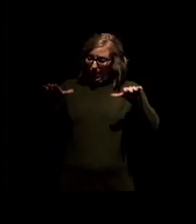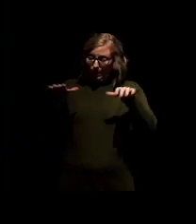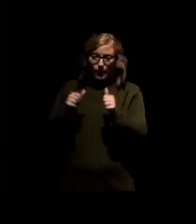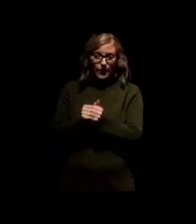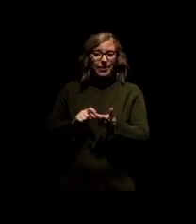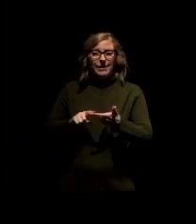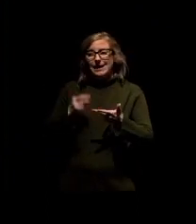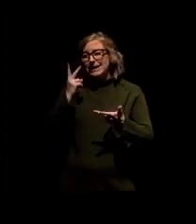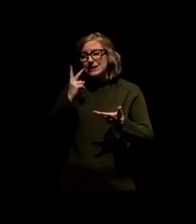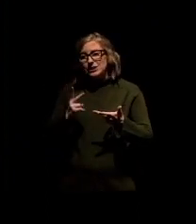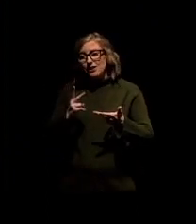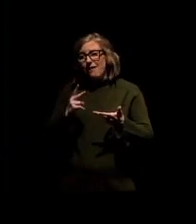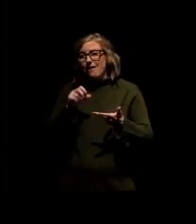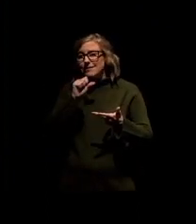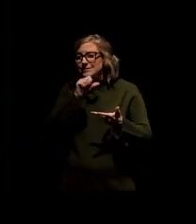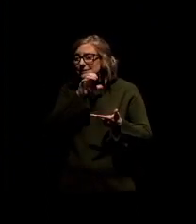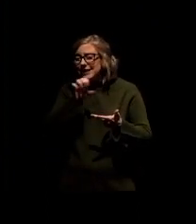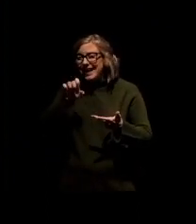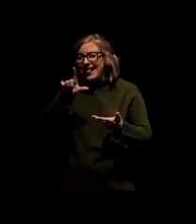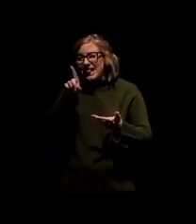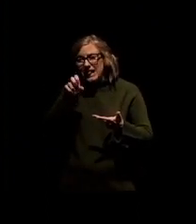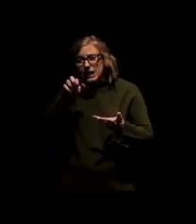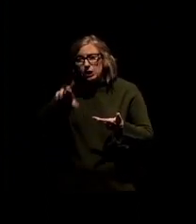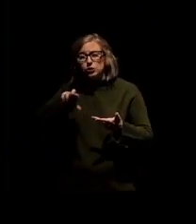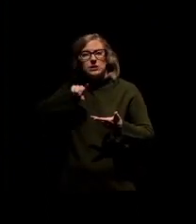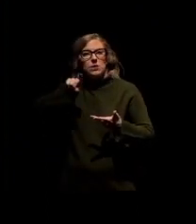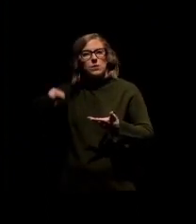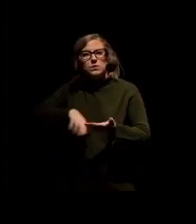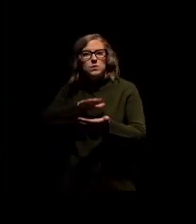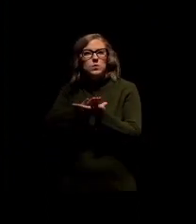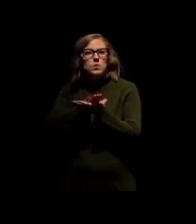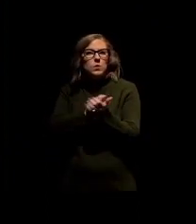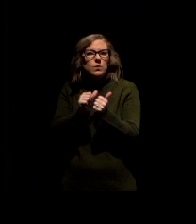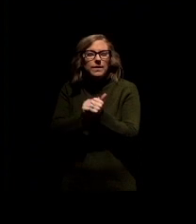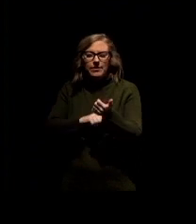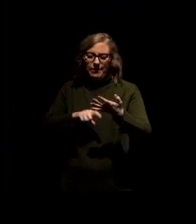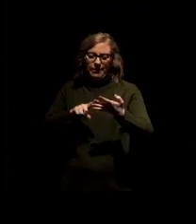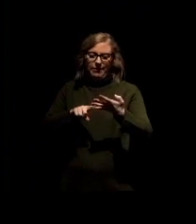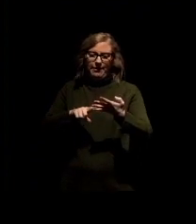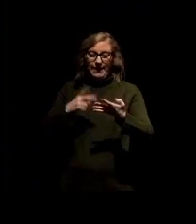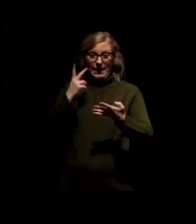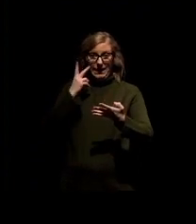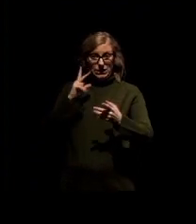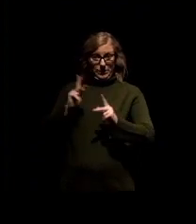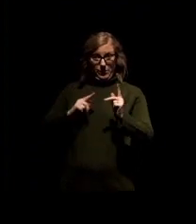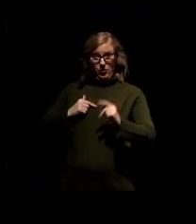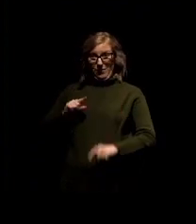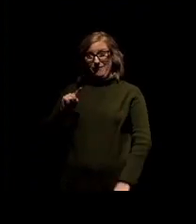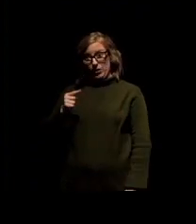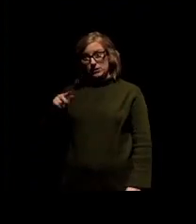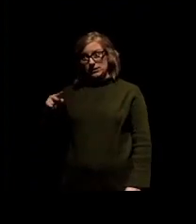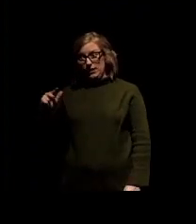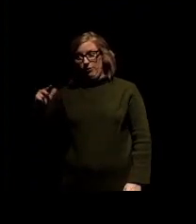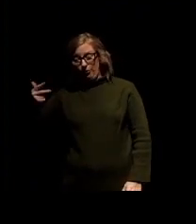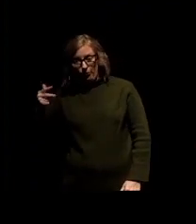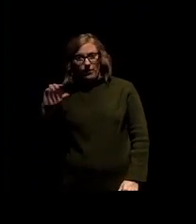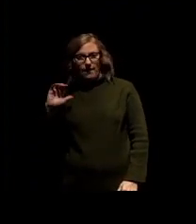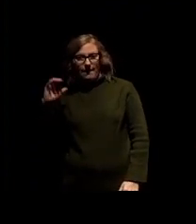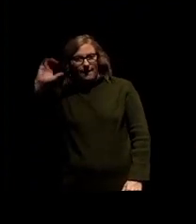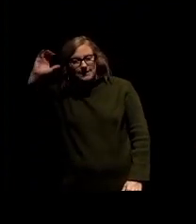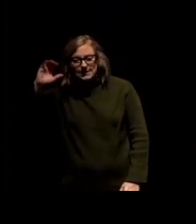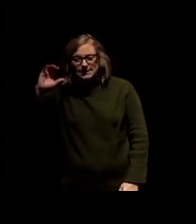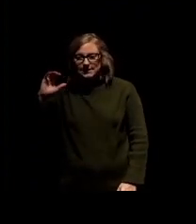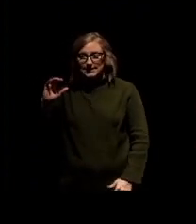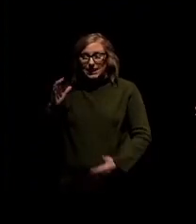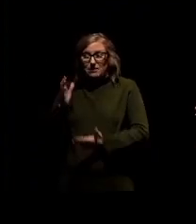saw elders who I went to school with in high school. I saw people who were my first and second and third cousins,